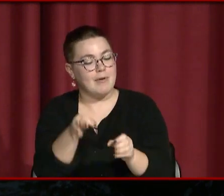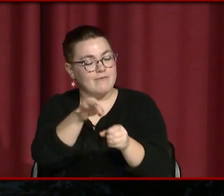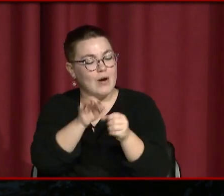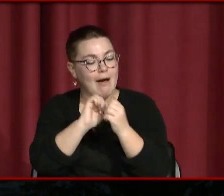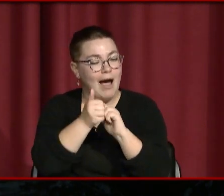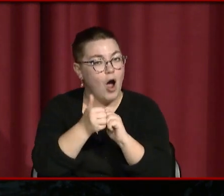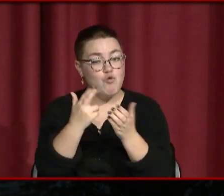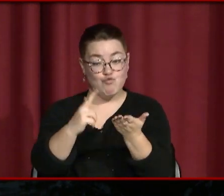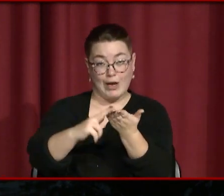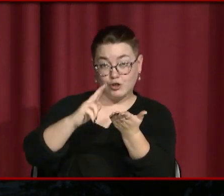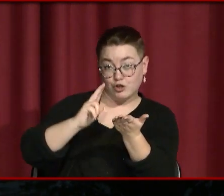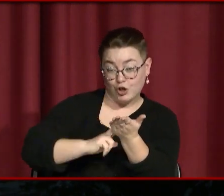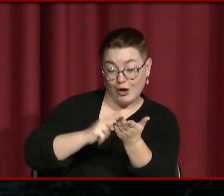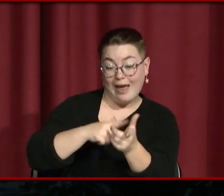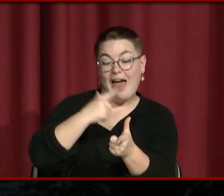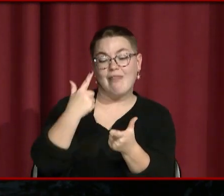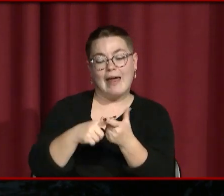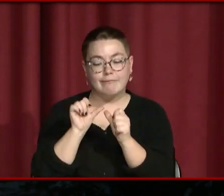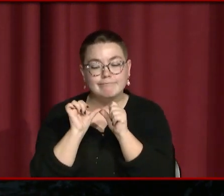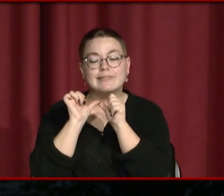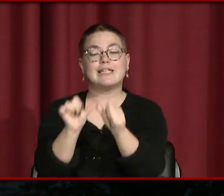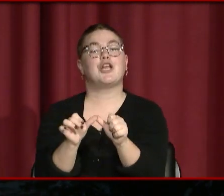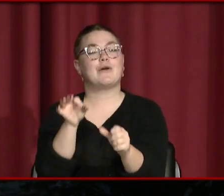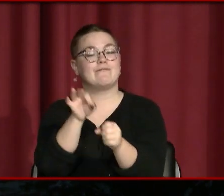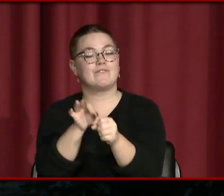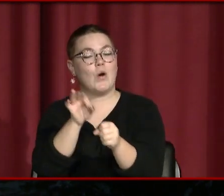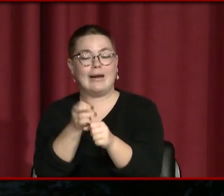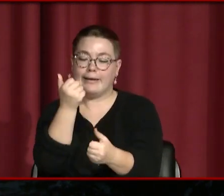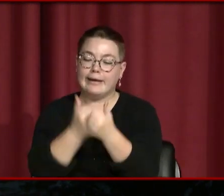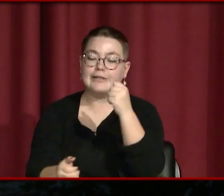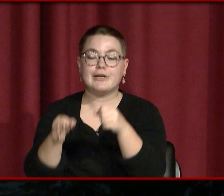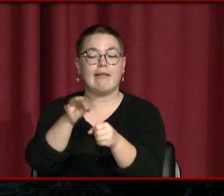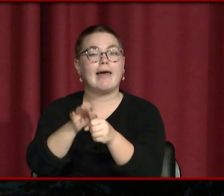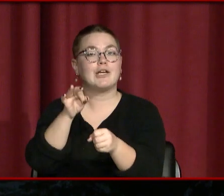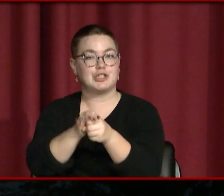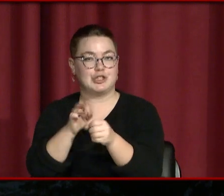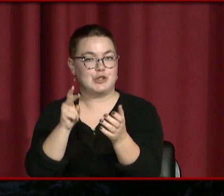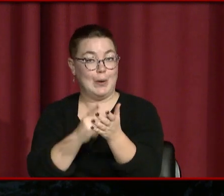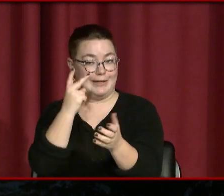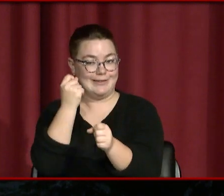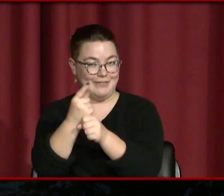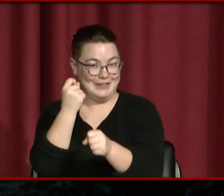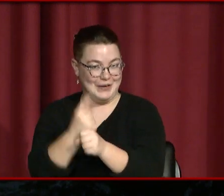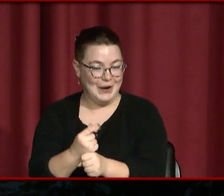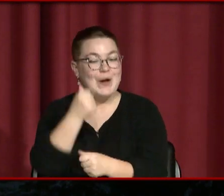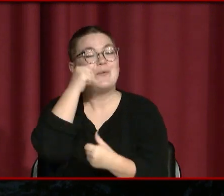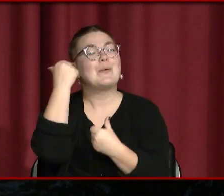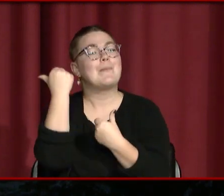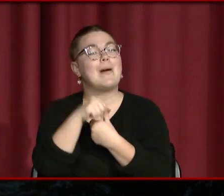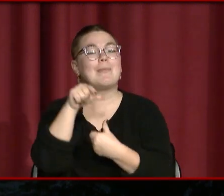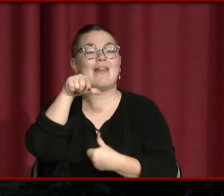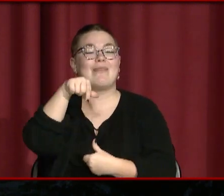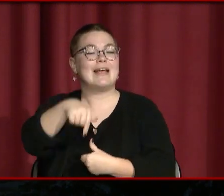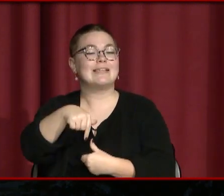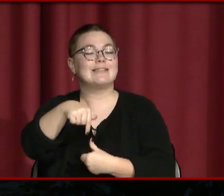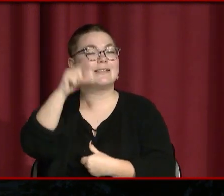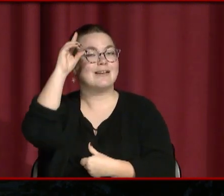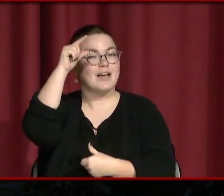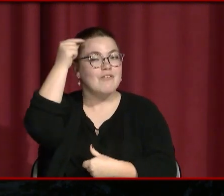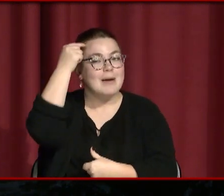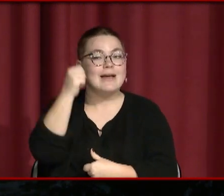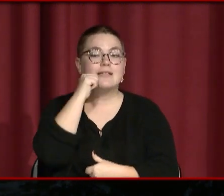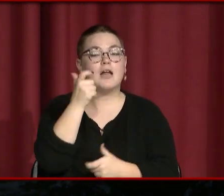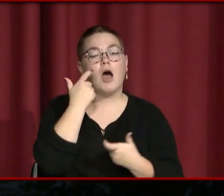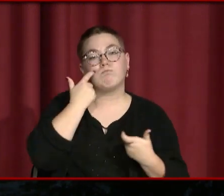vote and then actively voting, not once, but every election. Remember, democracy is not a spectator sport, and that is